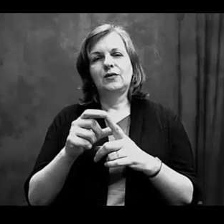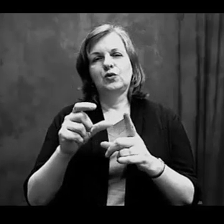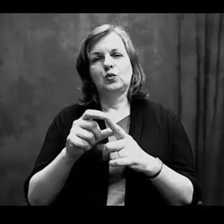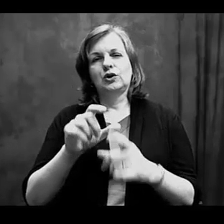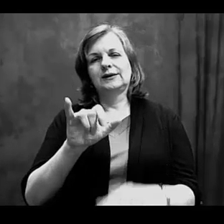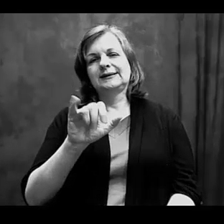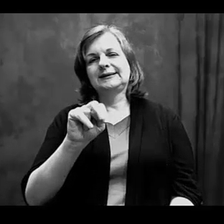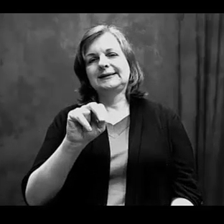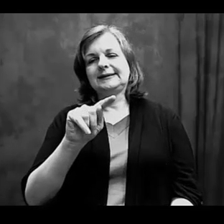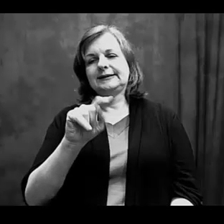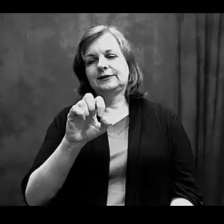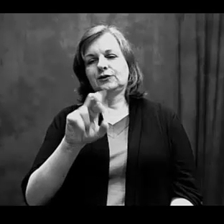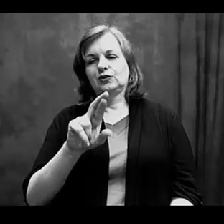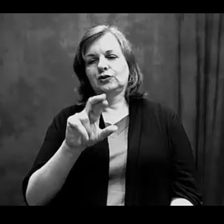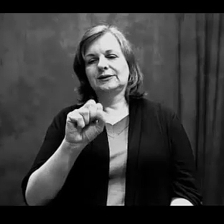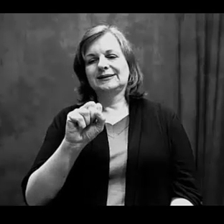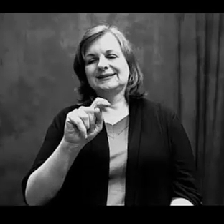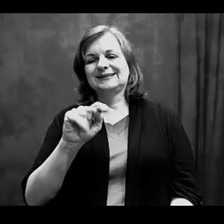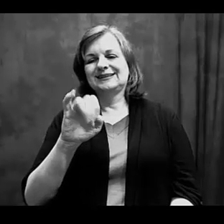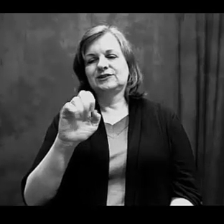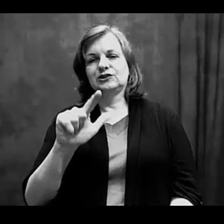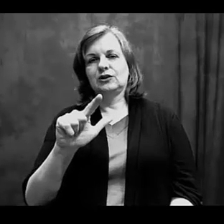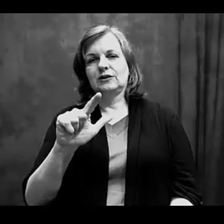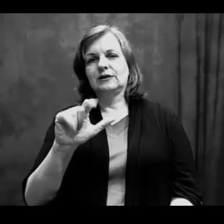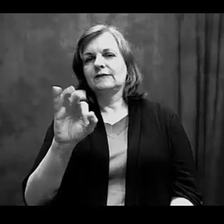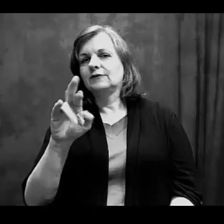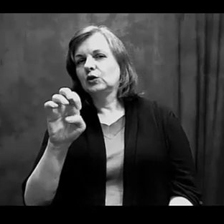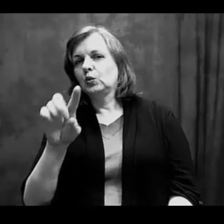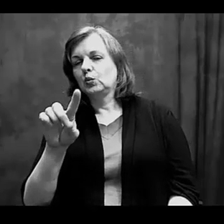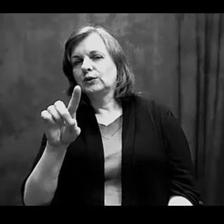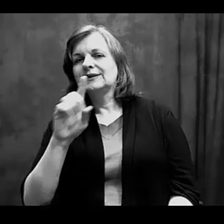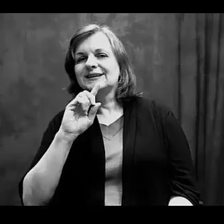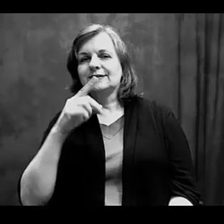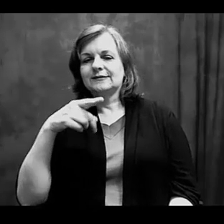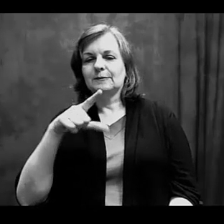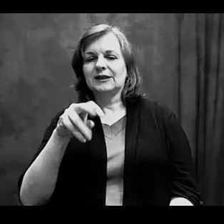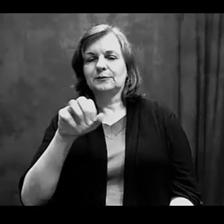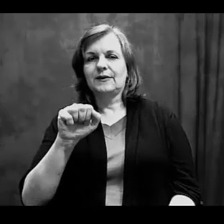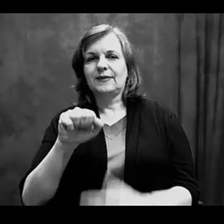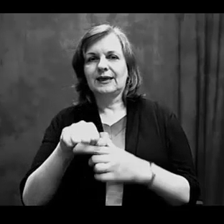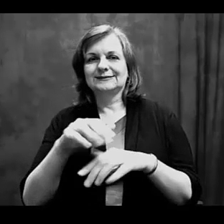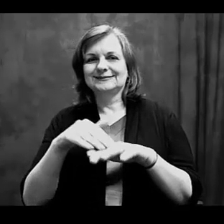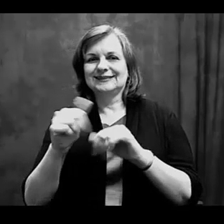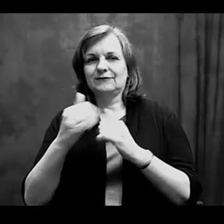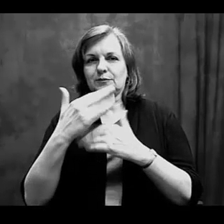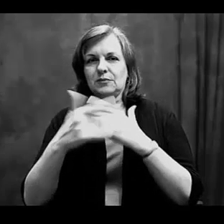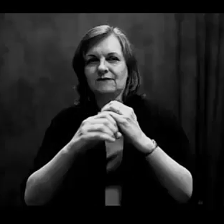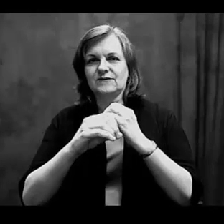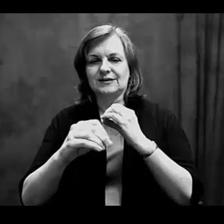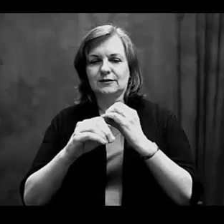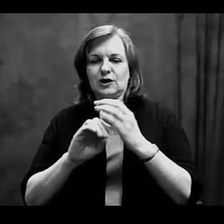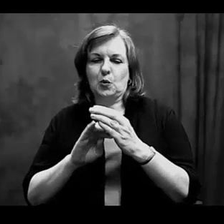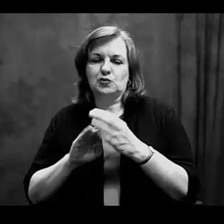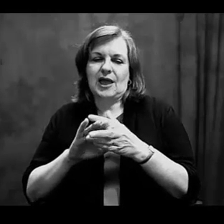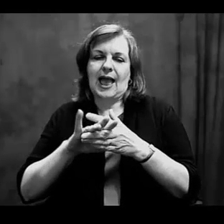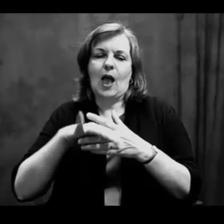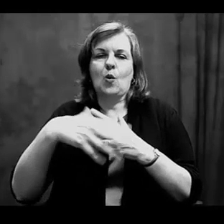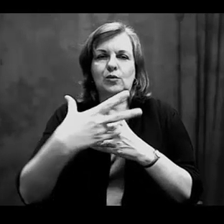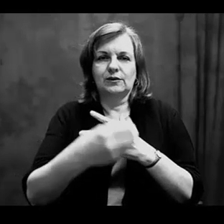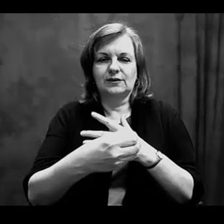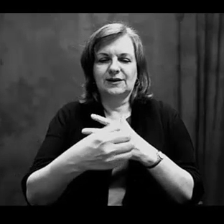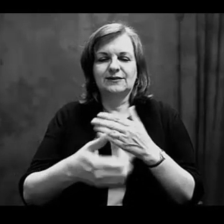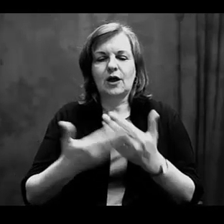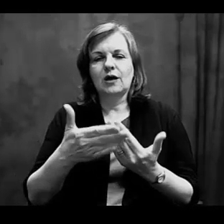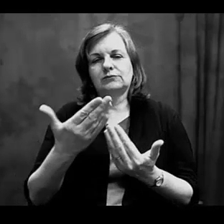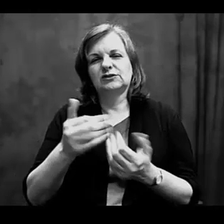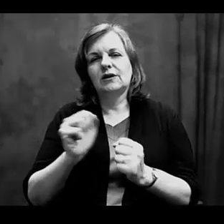proteins. Interstitial fluid, this is a term we will see later on, is actually plasma that seeps out of the